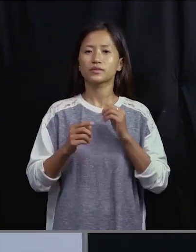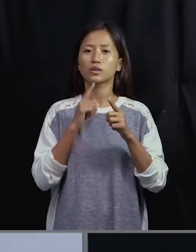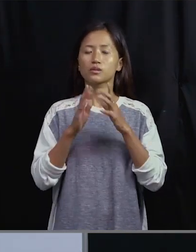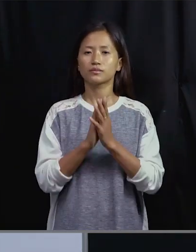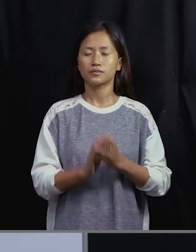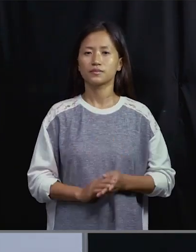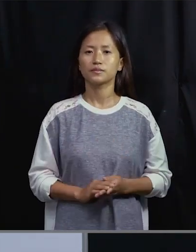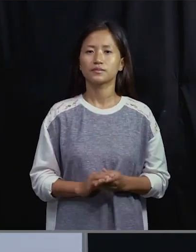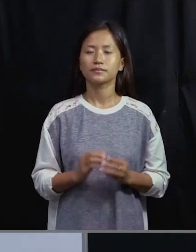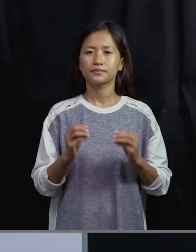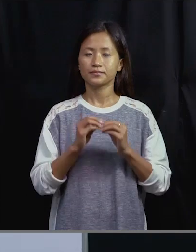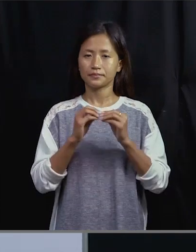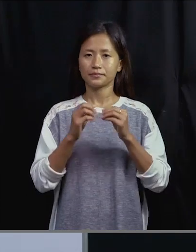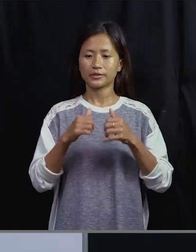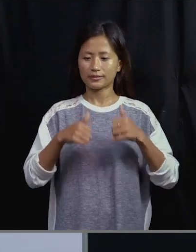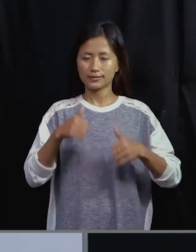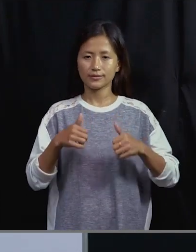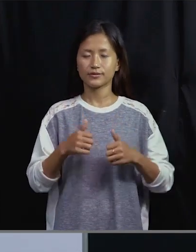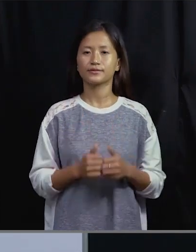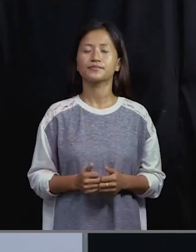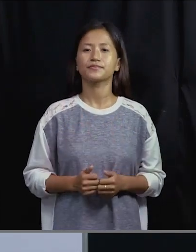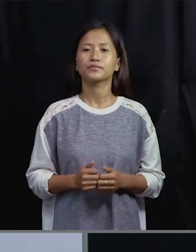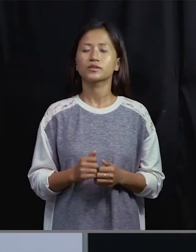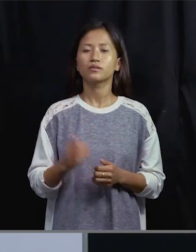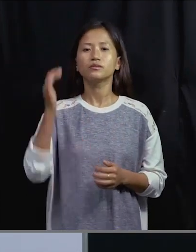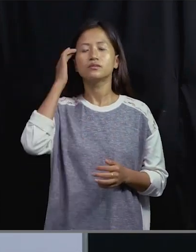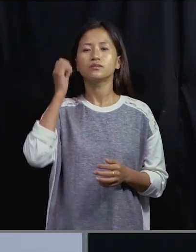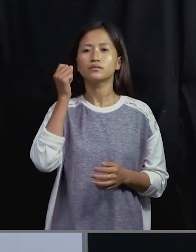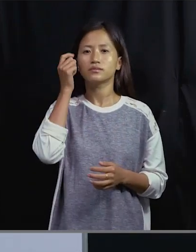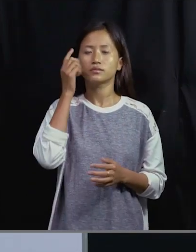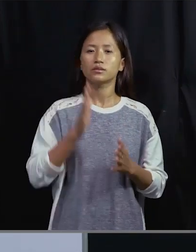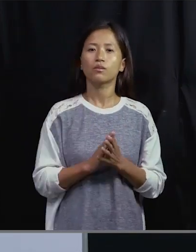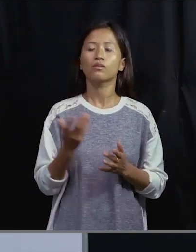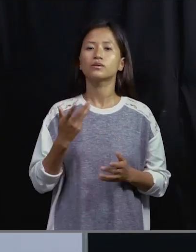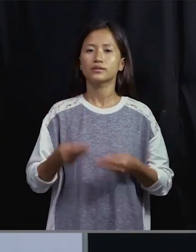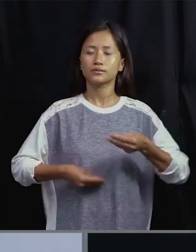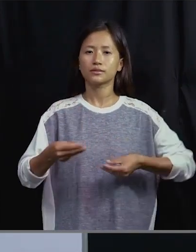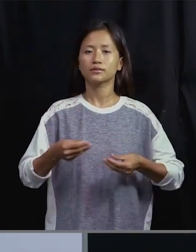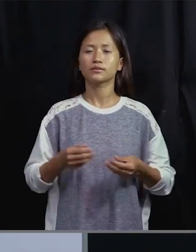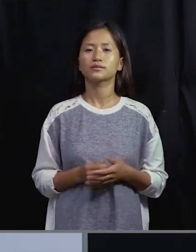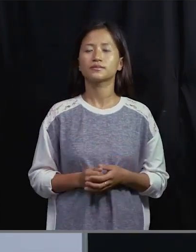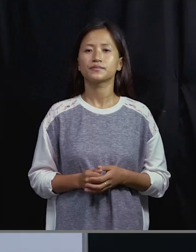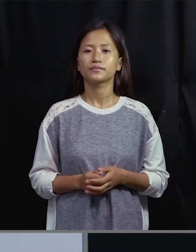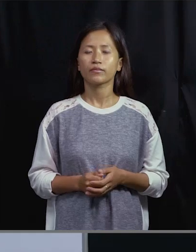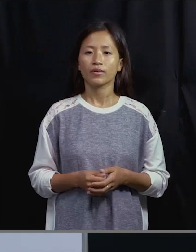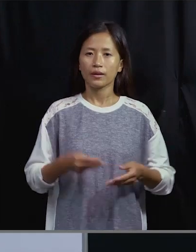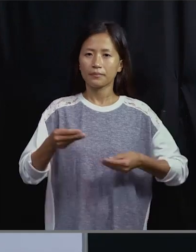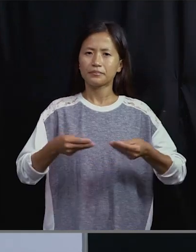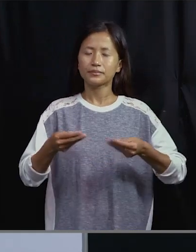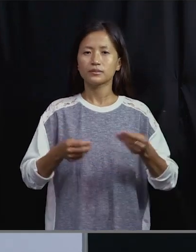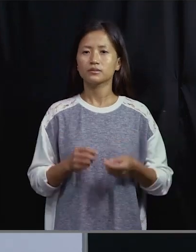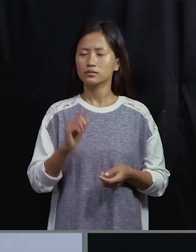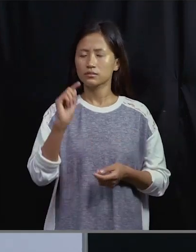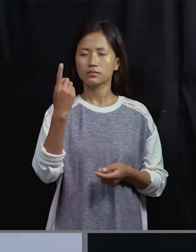business activities. So we know that we have already understood about what is business, isn't it? So business is not